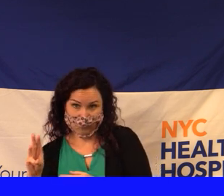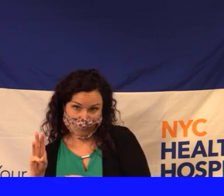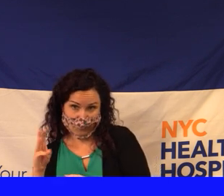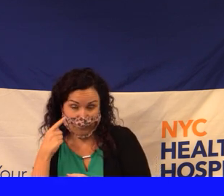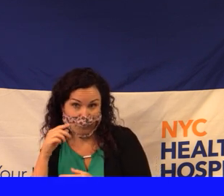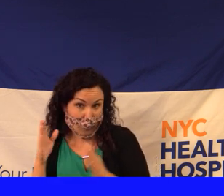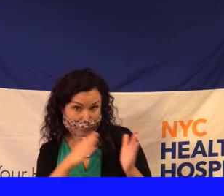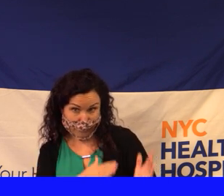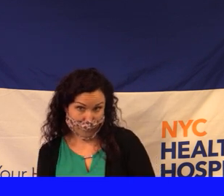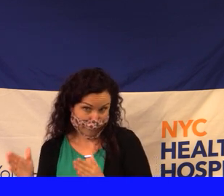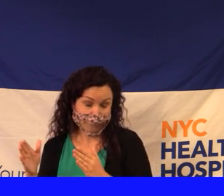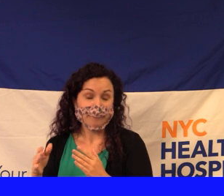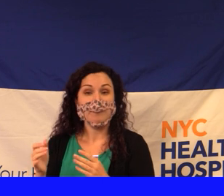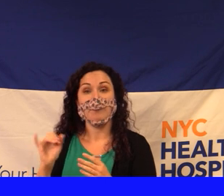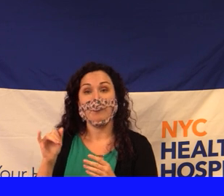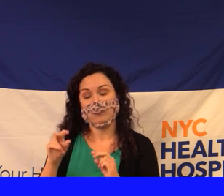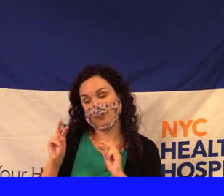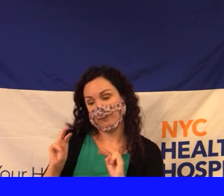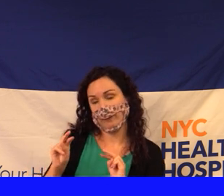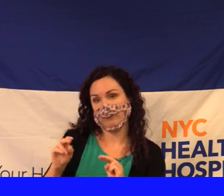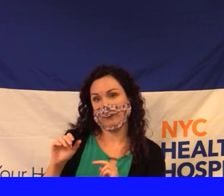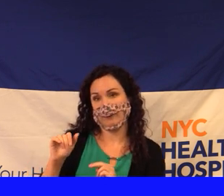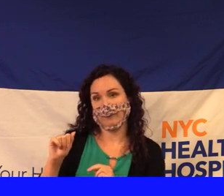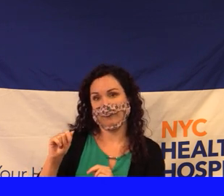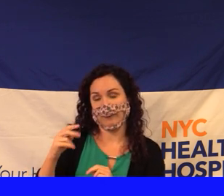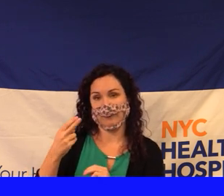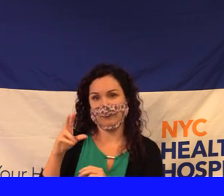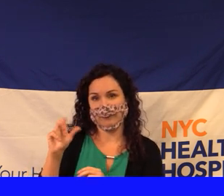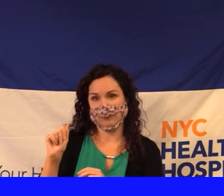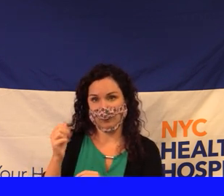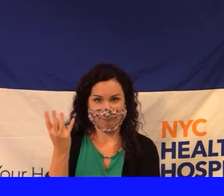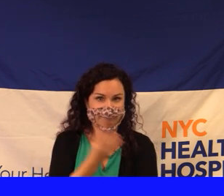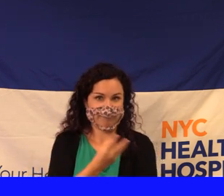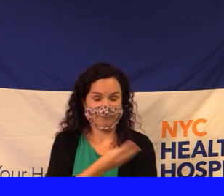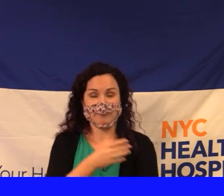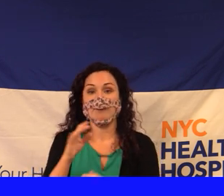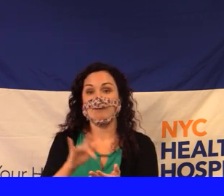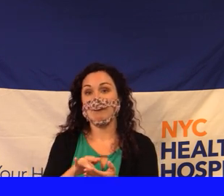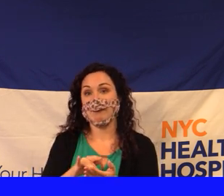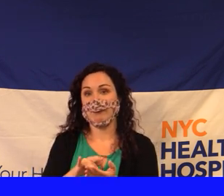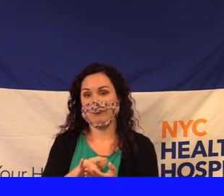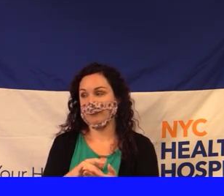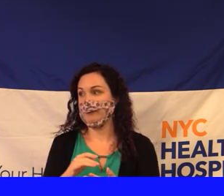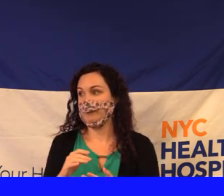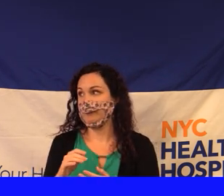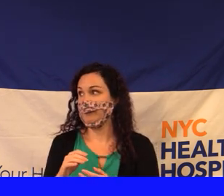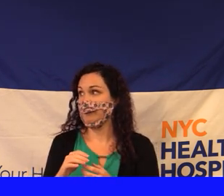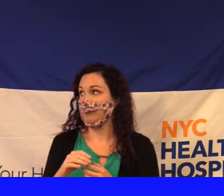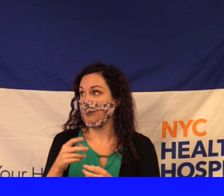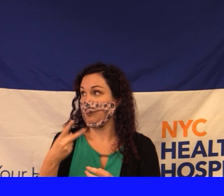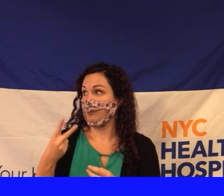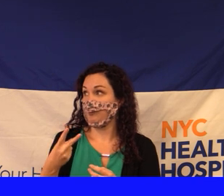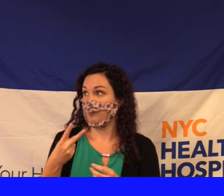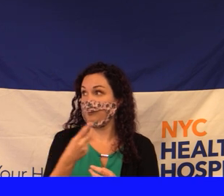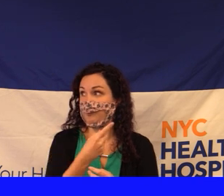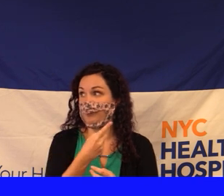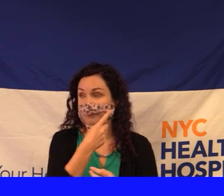preparation, as well as the monitoring of anesthesia medication. And those two vendors are Omnicell and BD